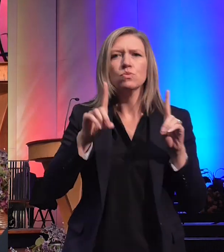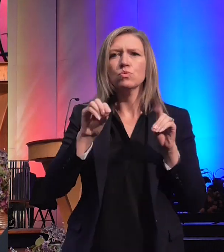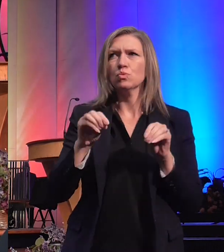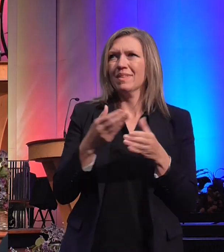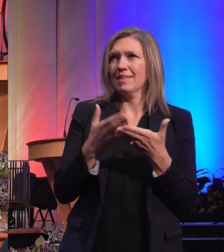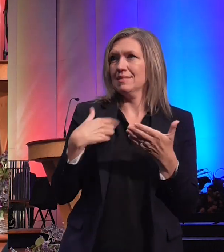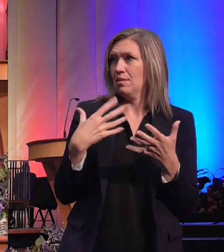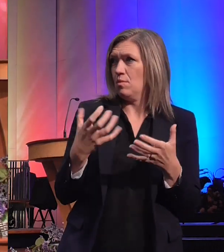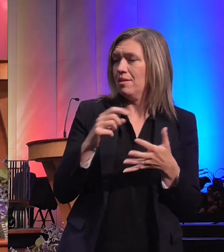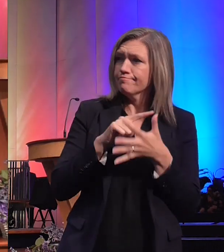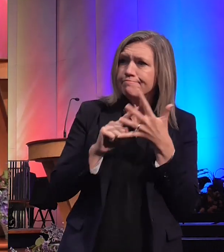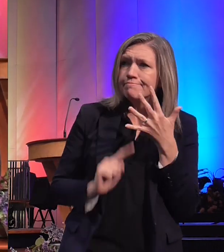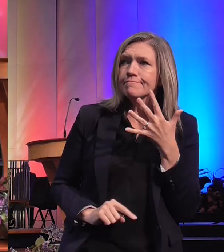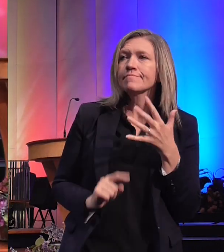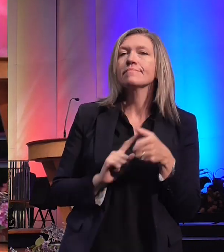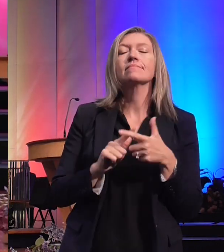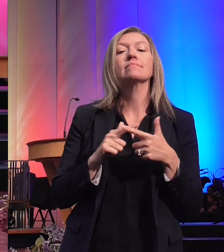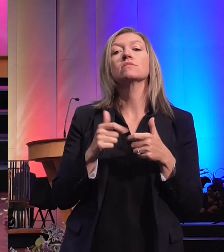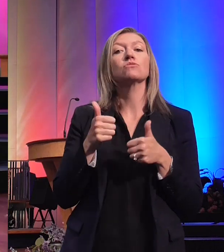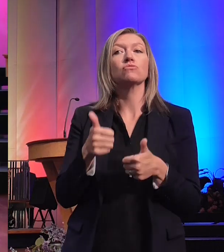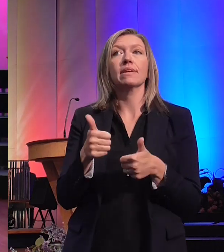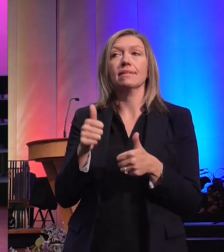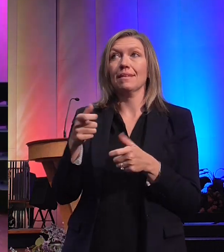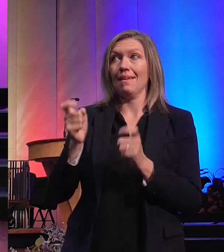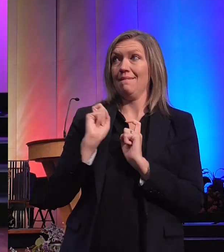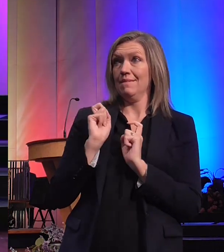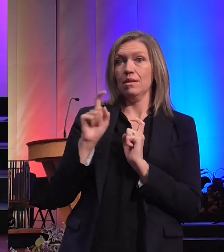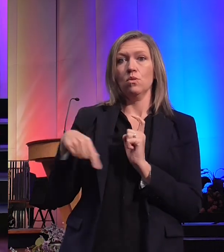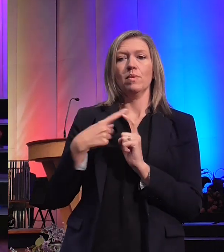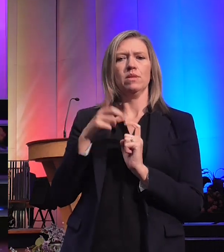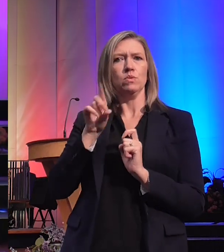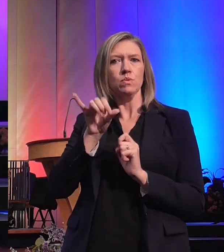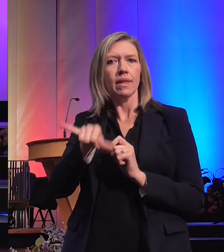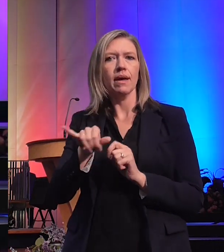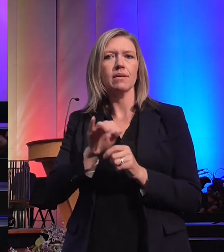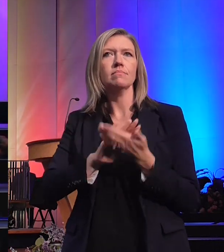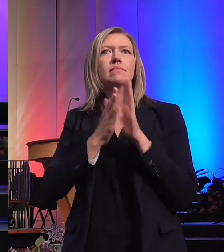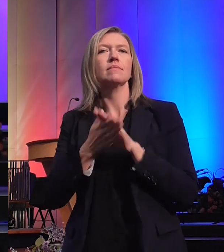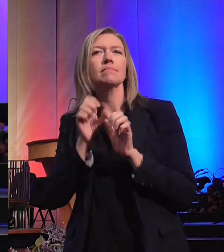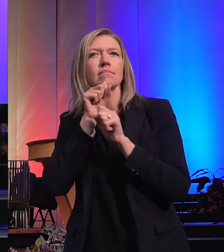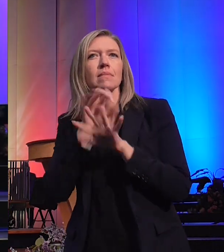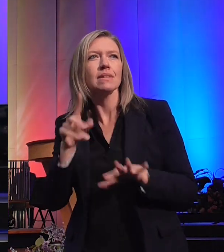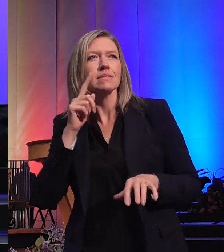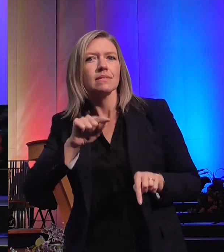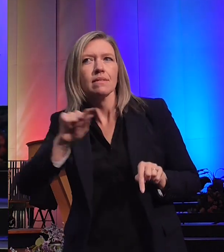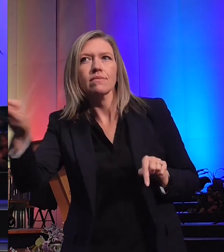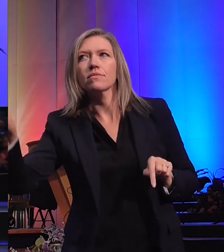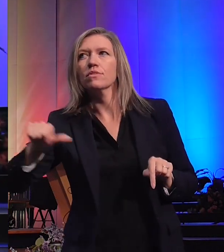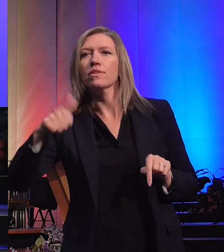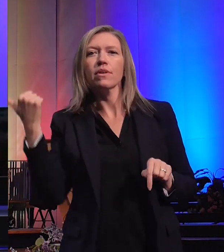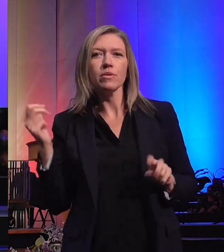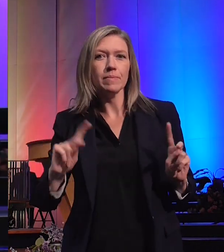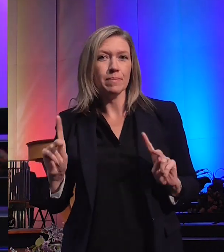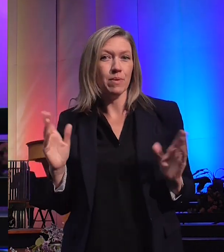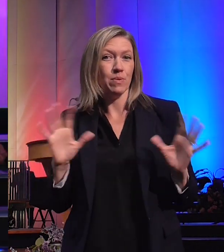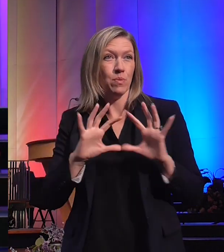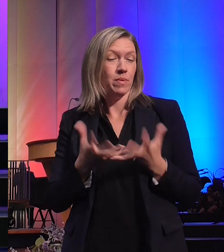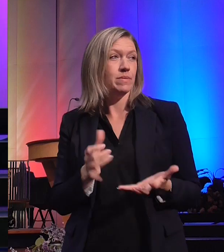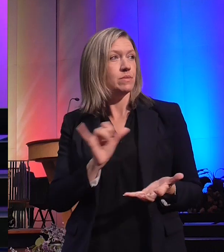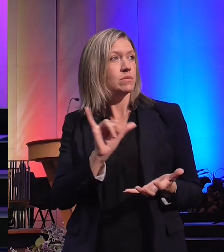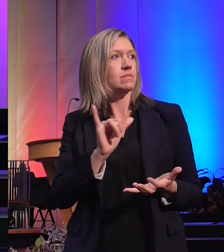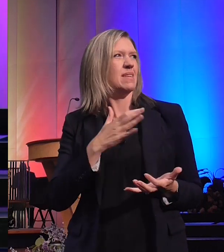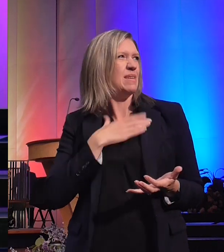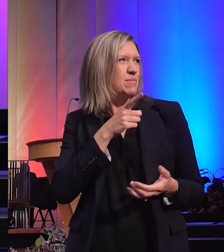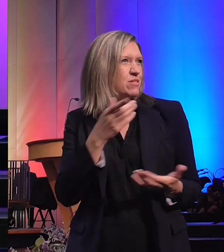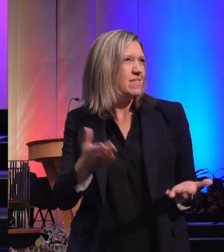want to do. And the great gift is when we do that, we become a blessing to others in the world as well. So we're so glad you're here. It's a new